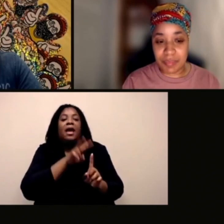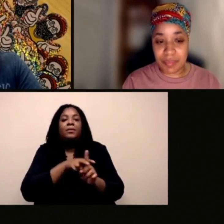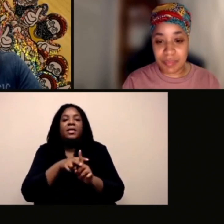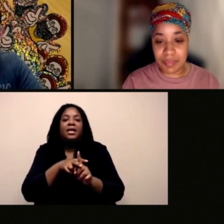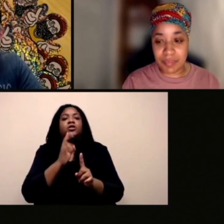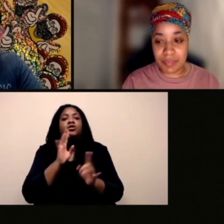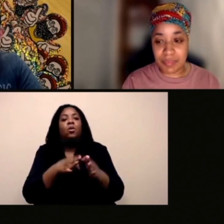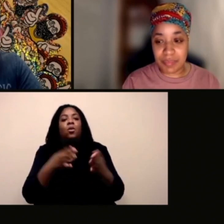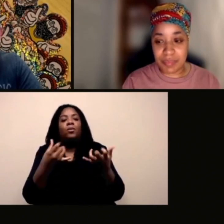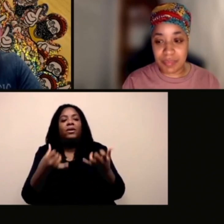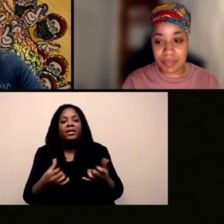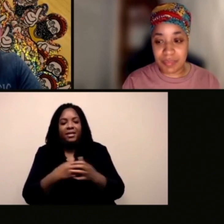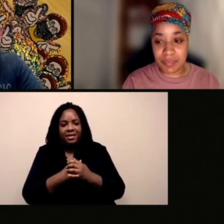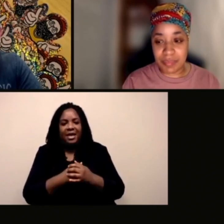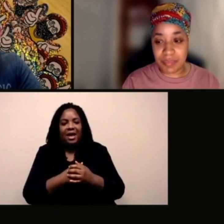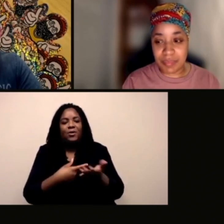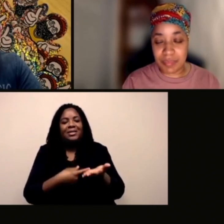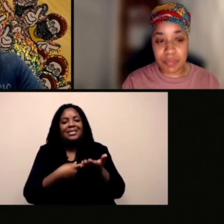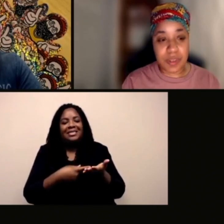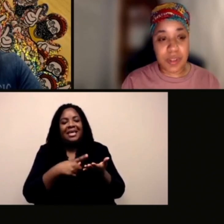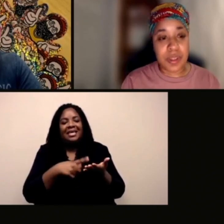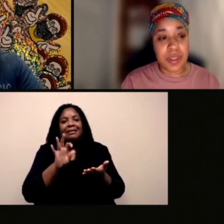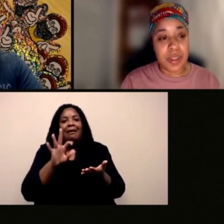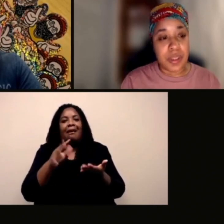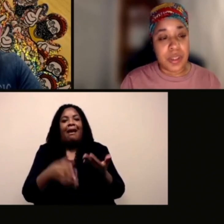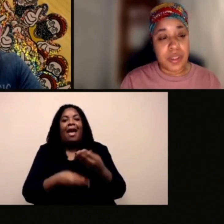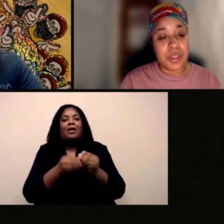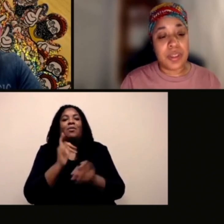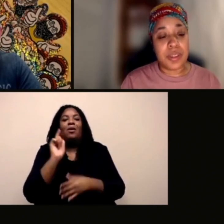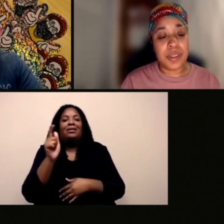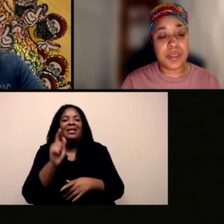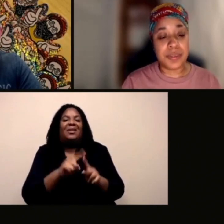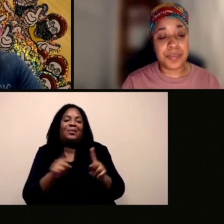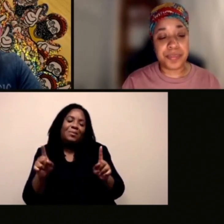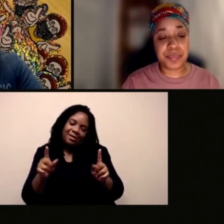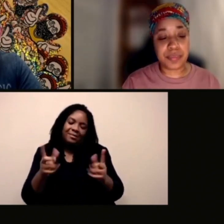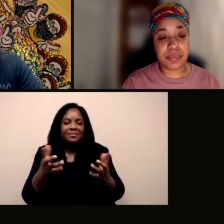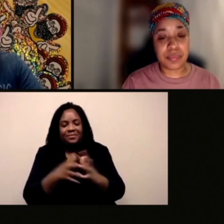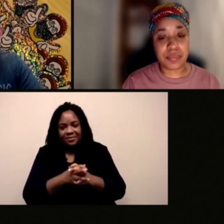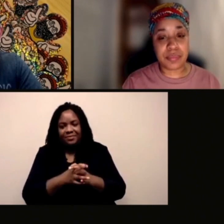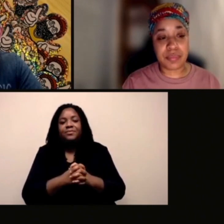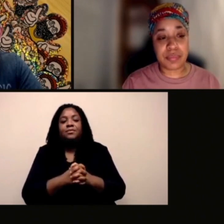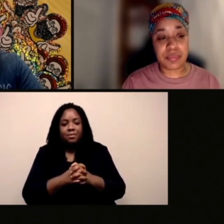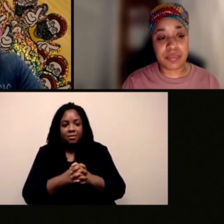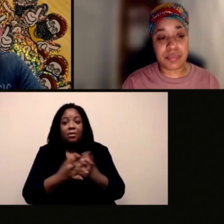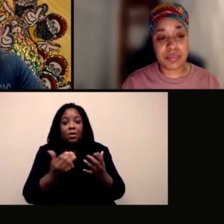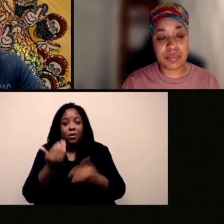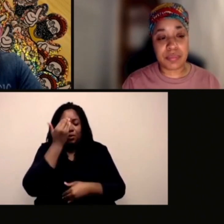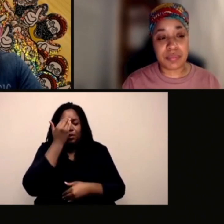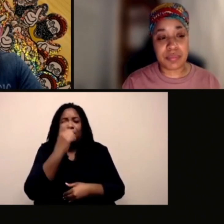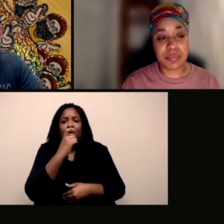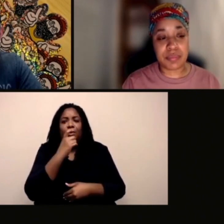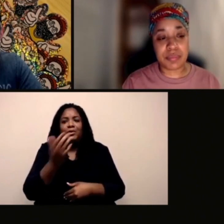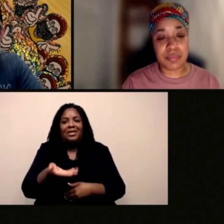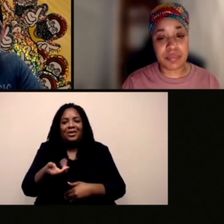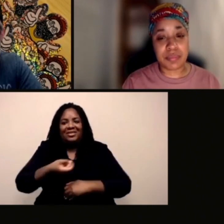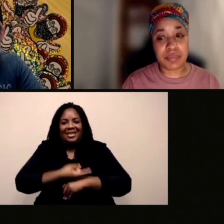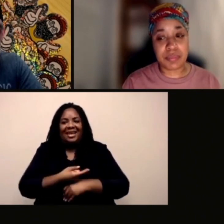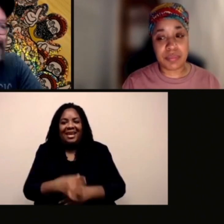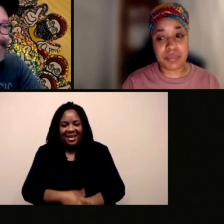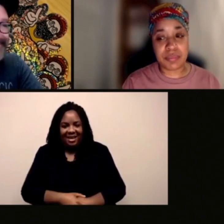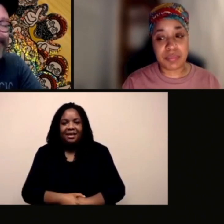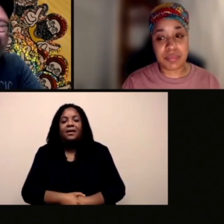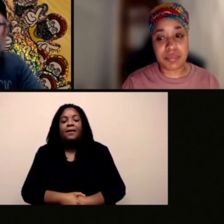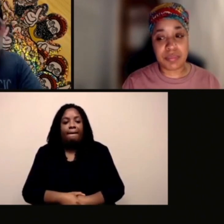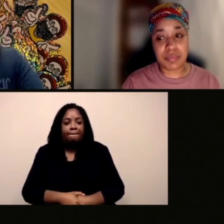about that little tidbit a little later, but we want to know who's joining us today.